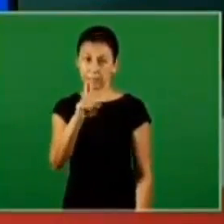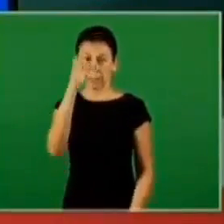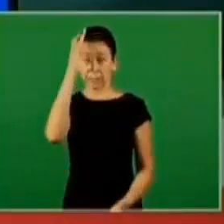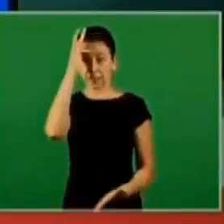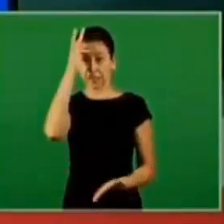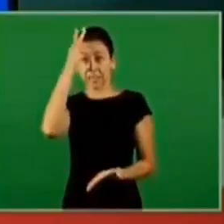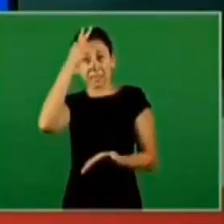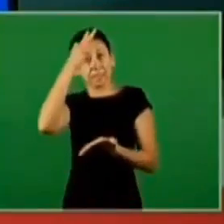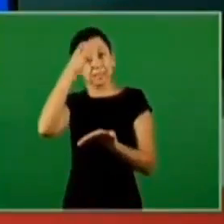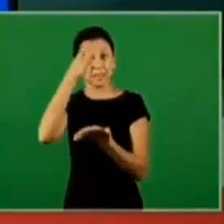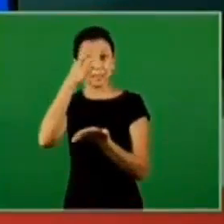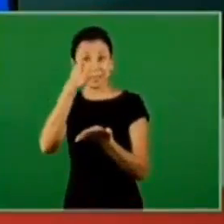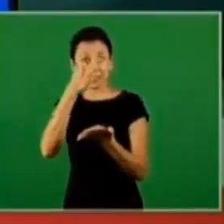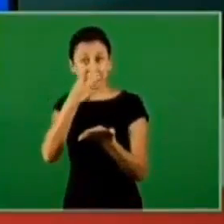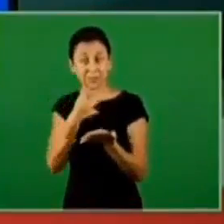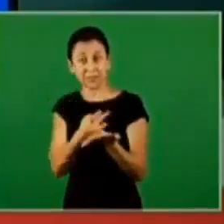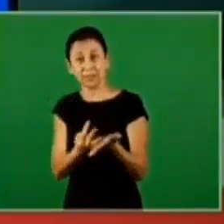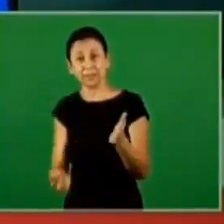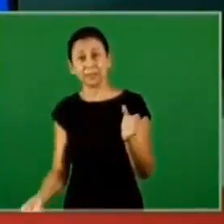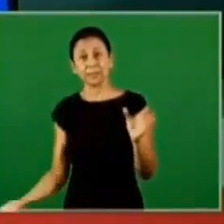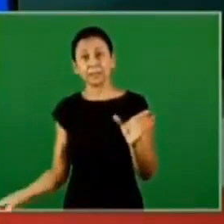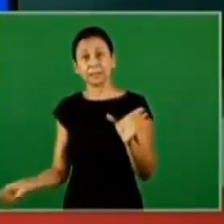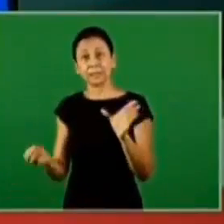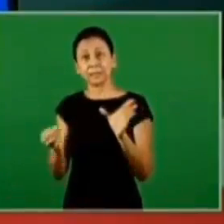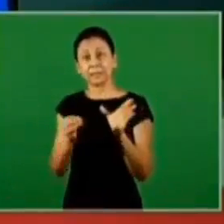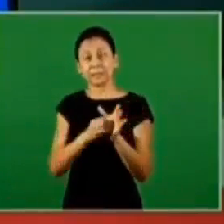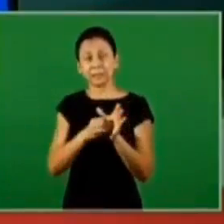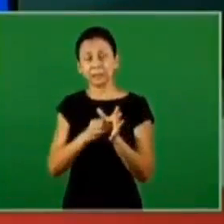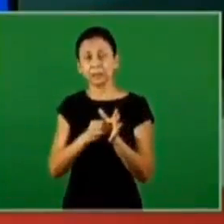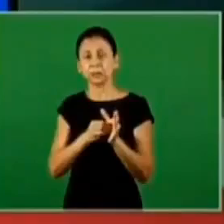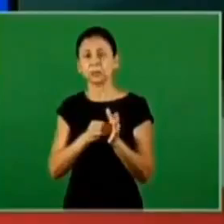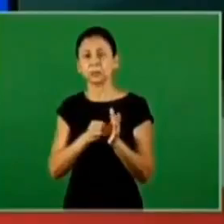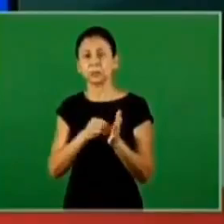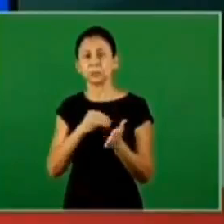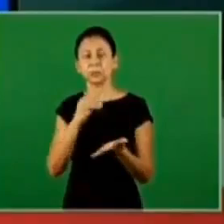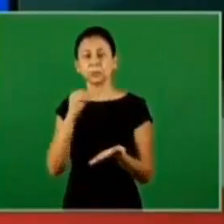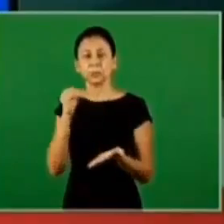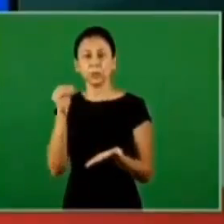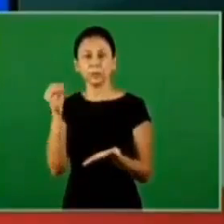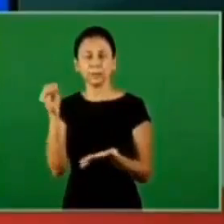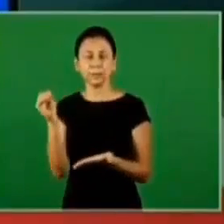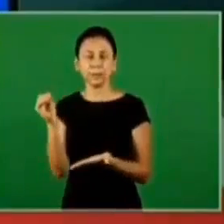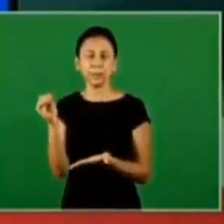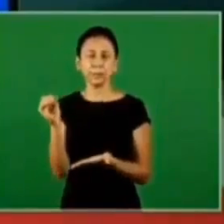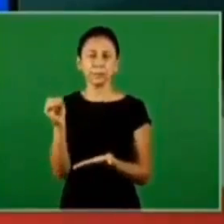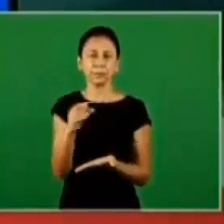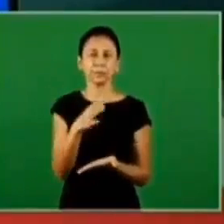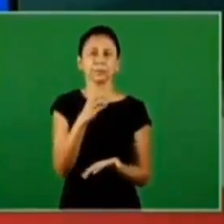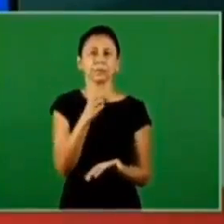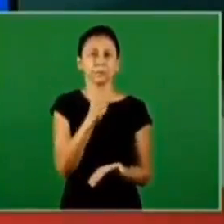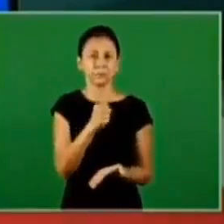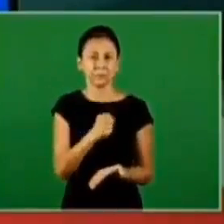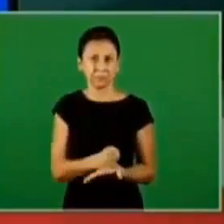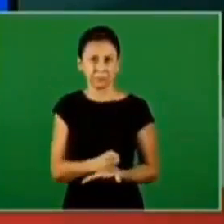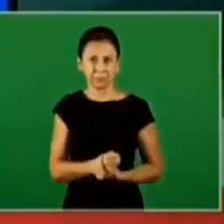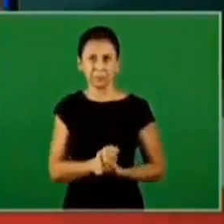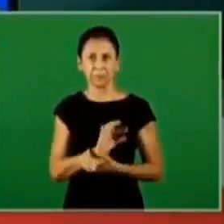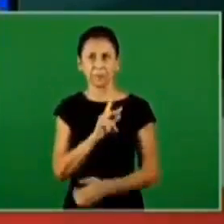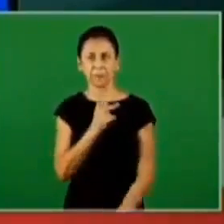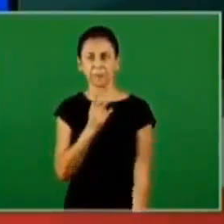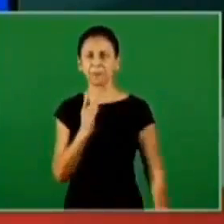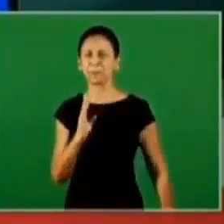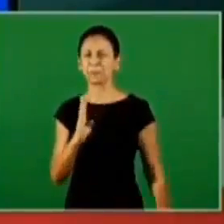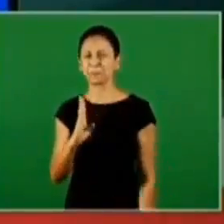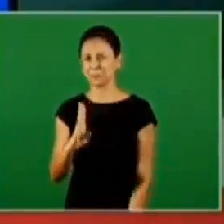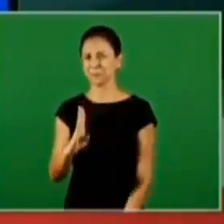This faith was imputed in the New Testament. It was not the faith of Abram. Abram was placed in the book